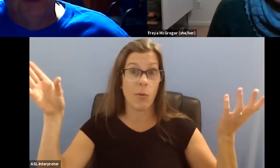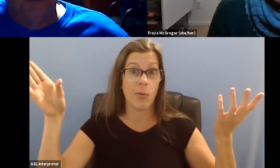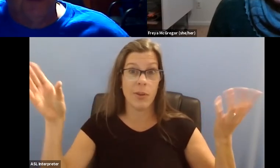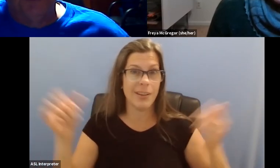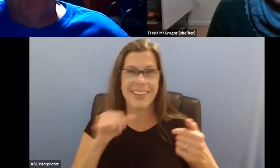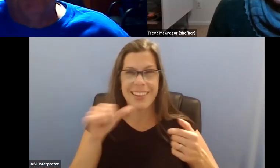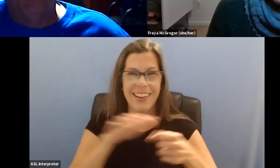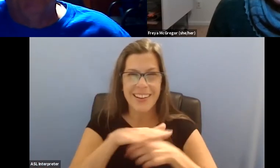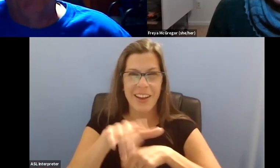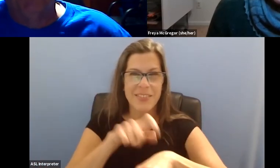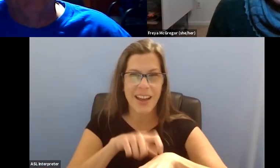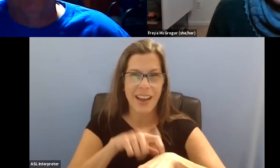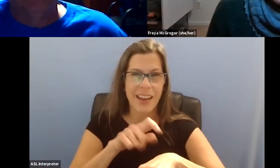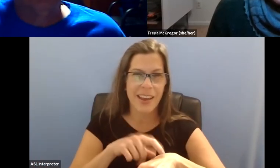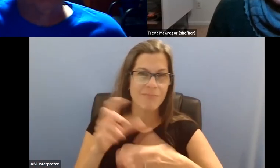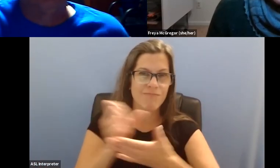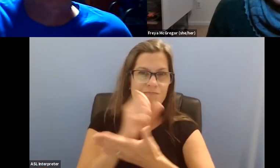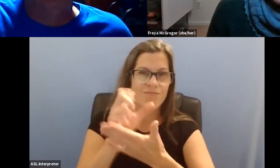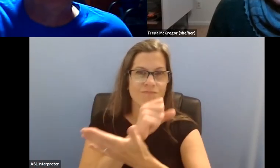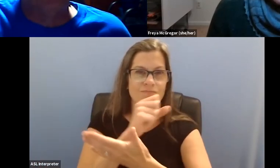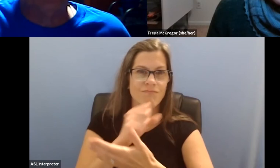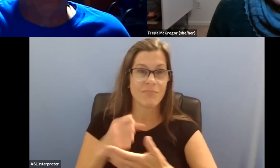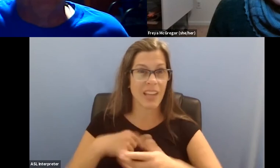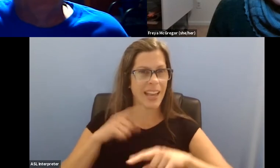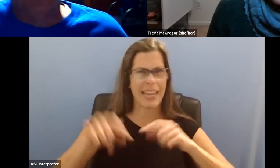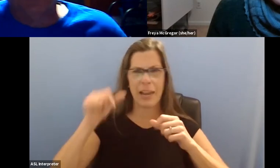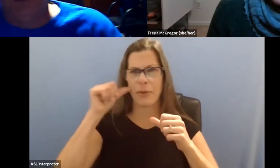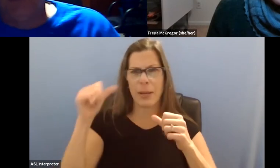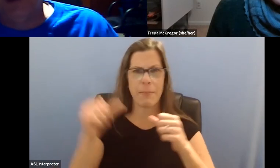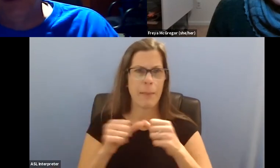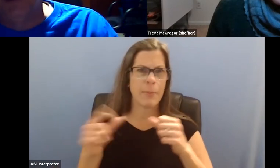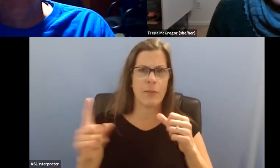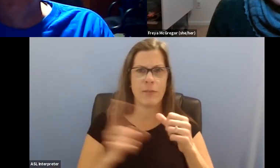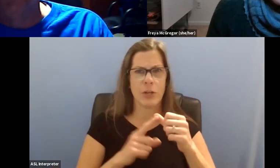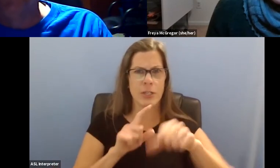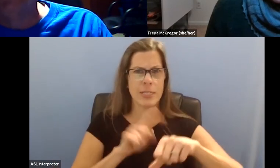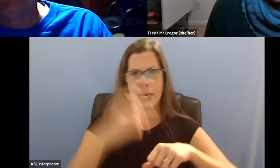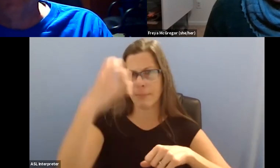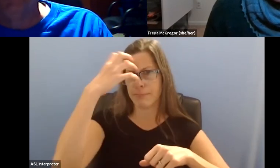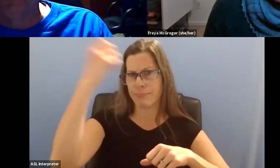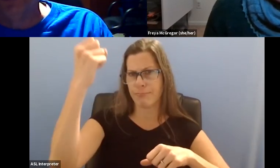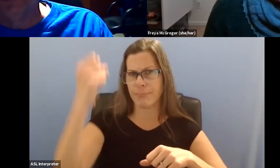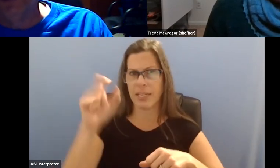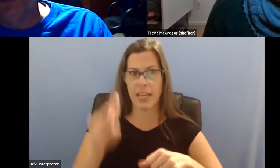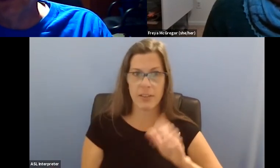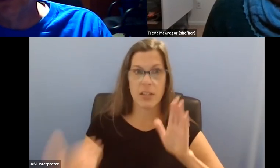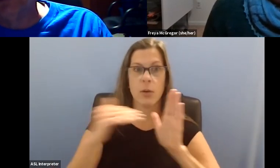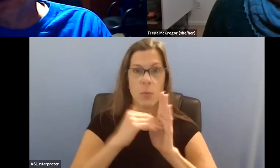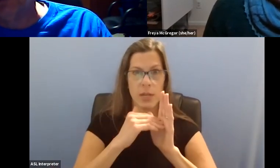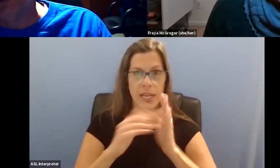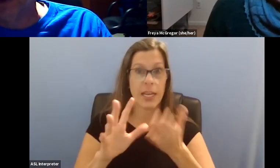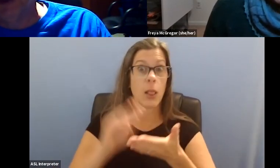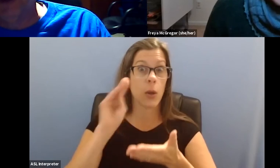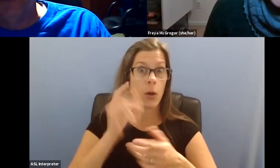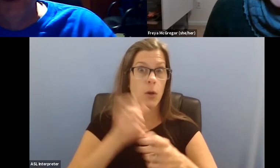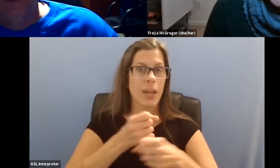Um, plus I'm not, I'm not a person who can remember something the first time I, you know, I have to relearn things every year sometimes,